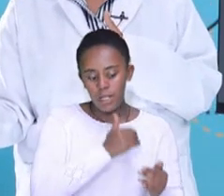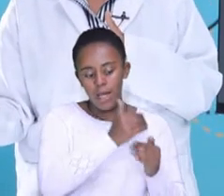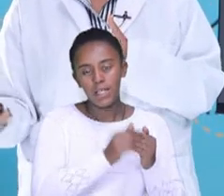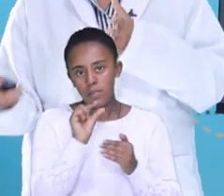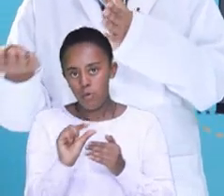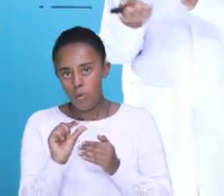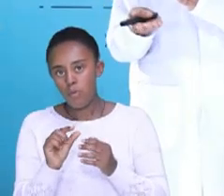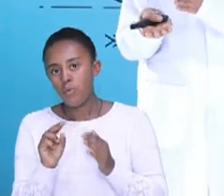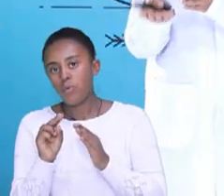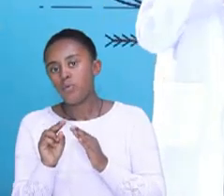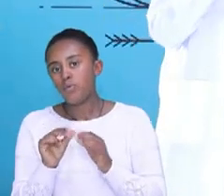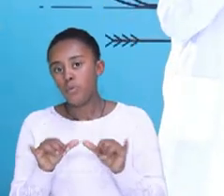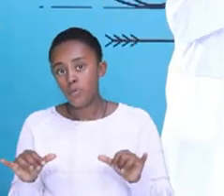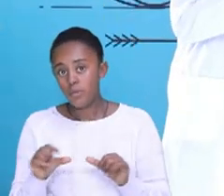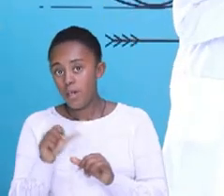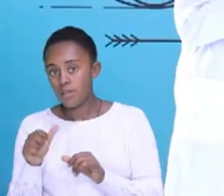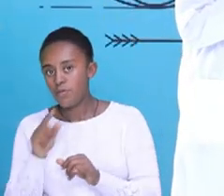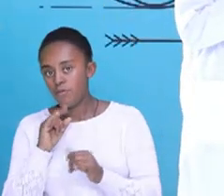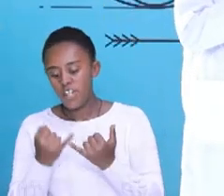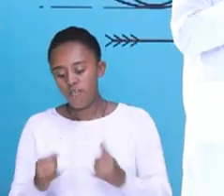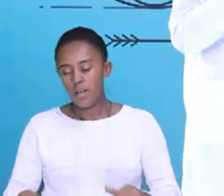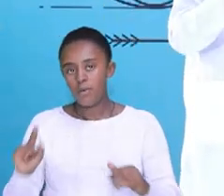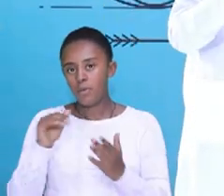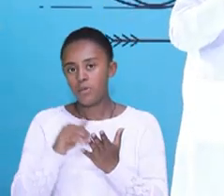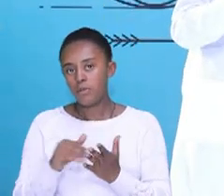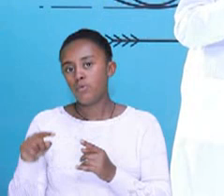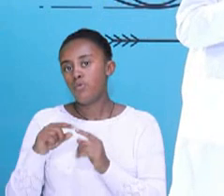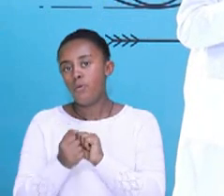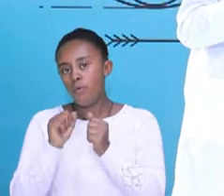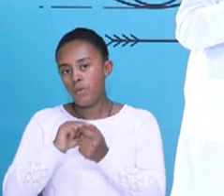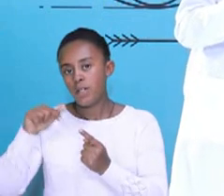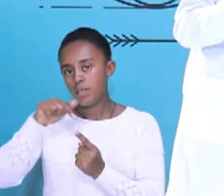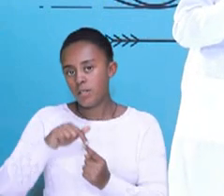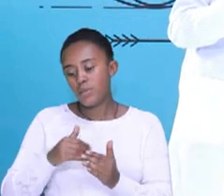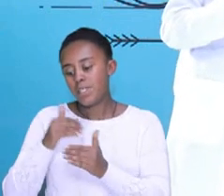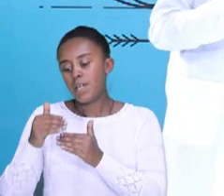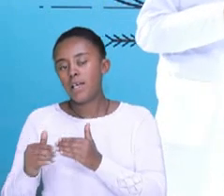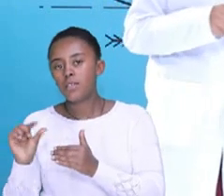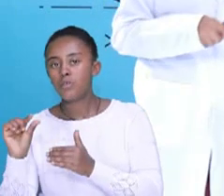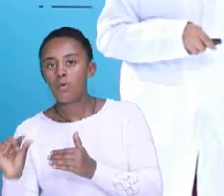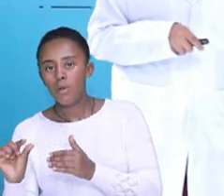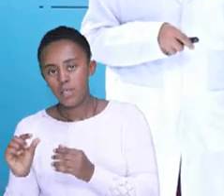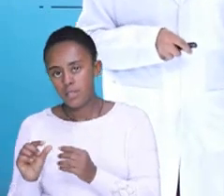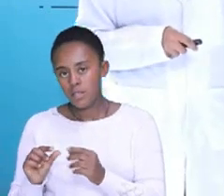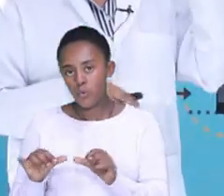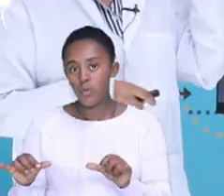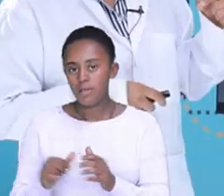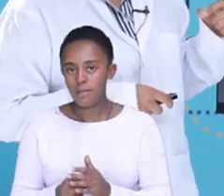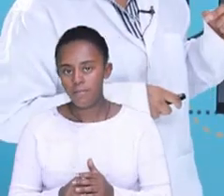next small unit, and the other one is dividing by 1000 to convert into the next smallest